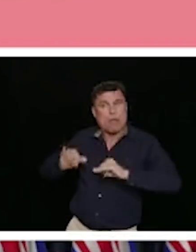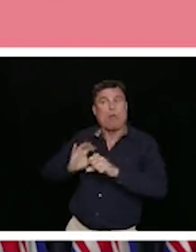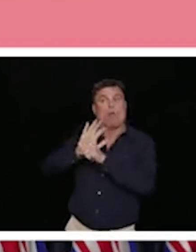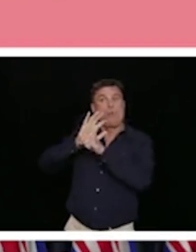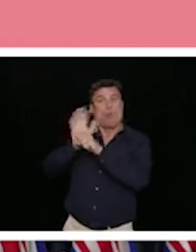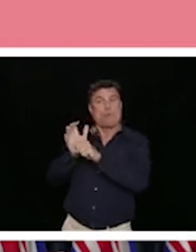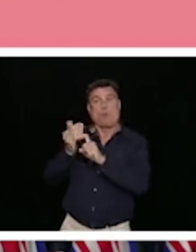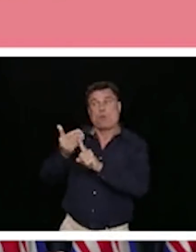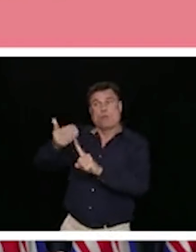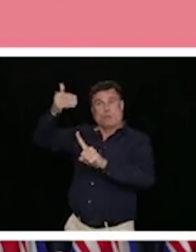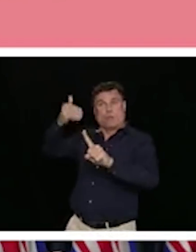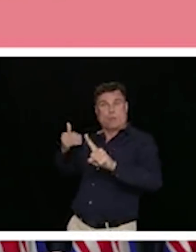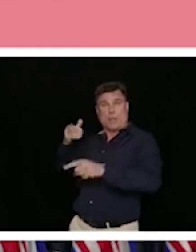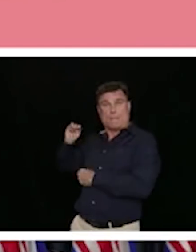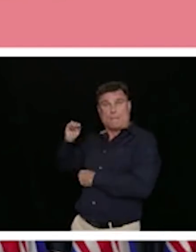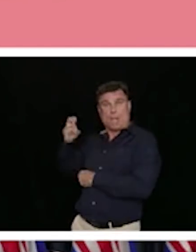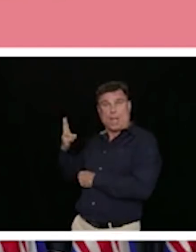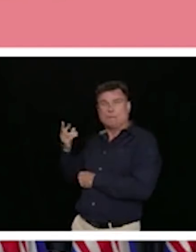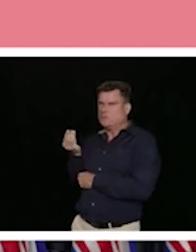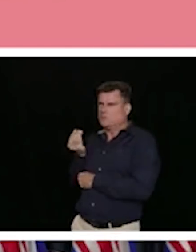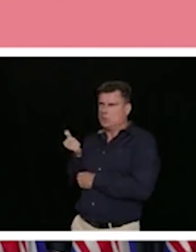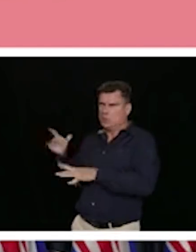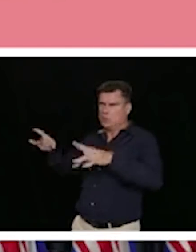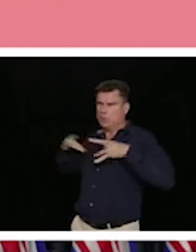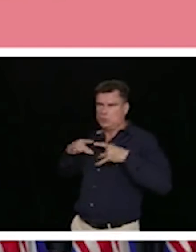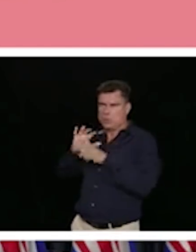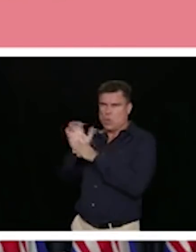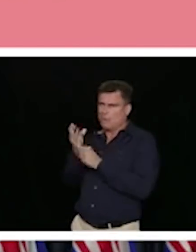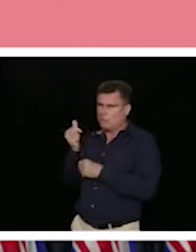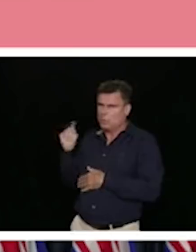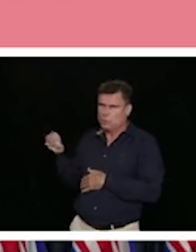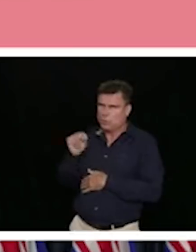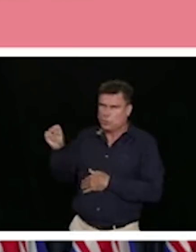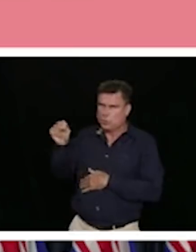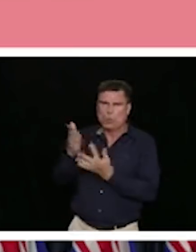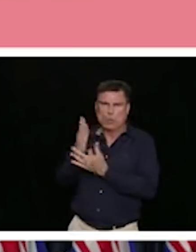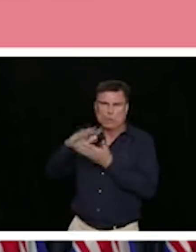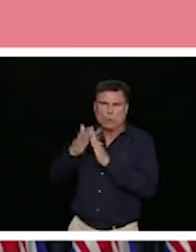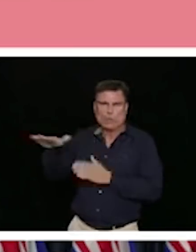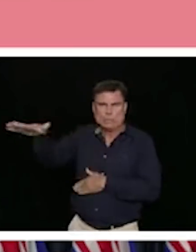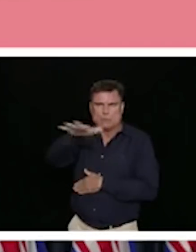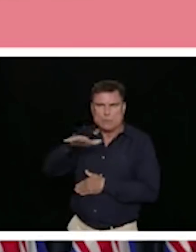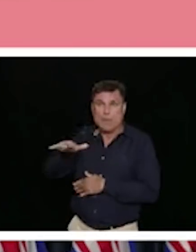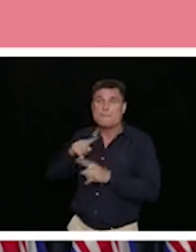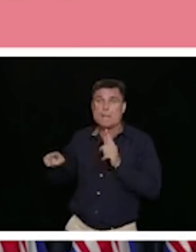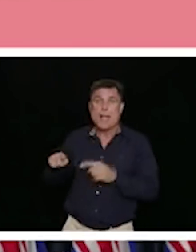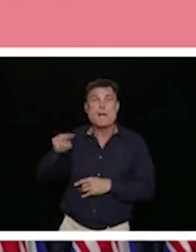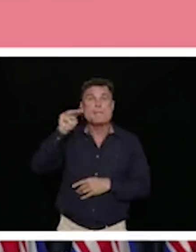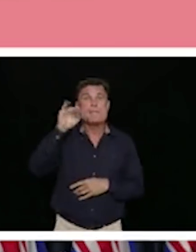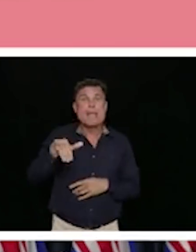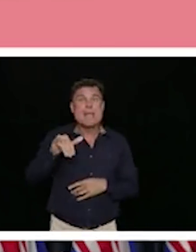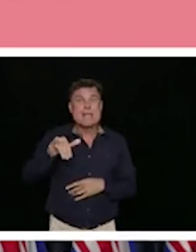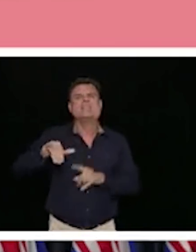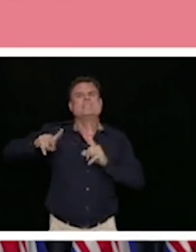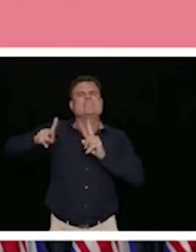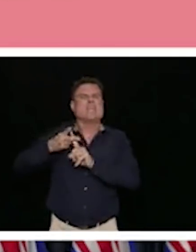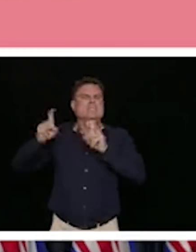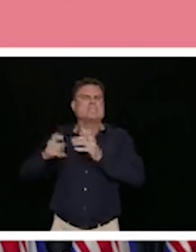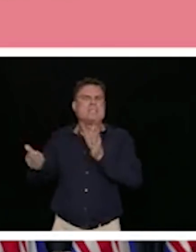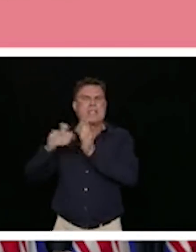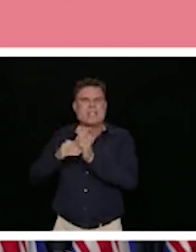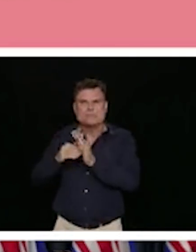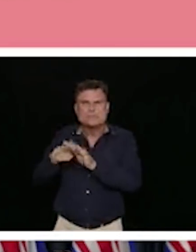run, we received 1,000 samples from a community laboratories across the Lower Mainland, which was the